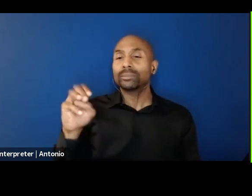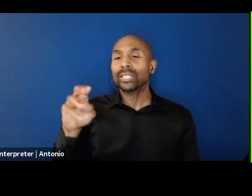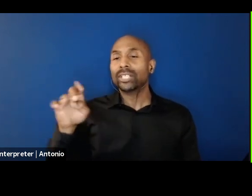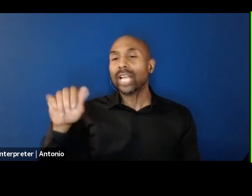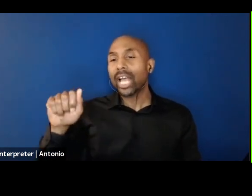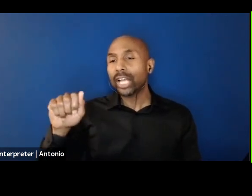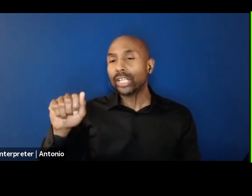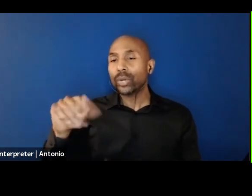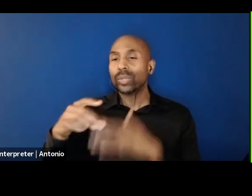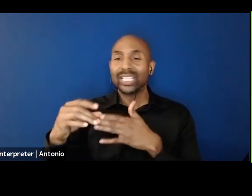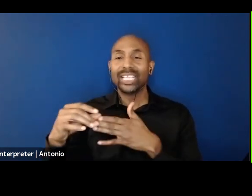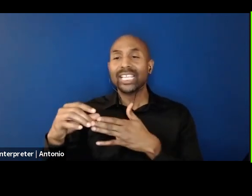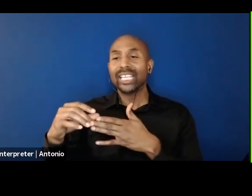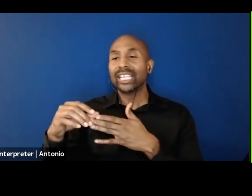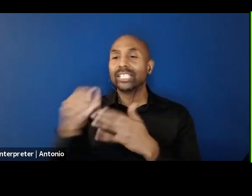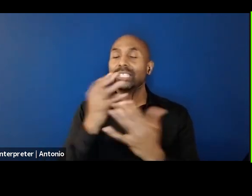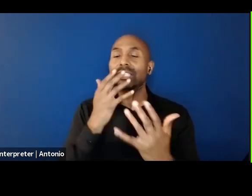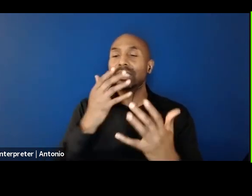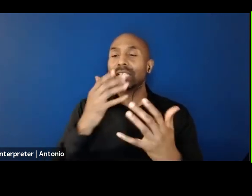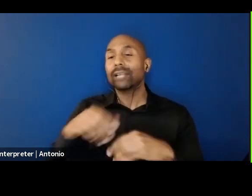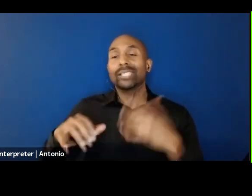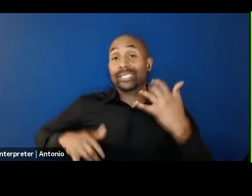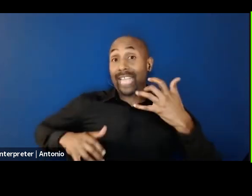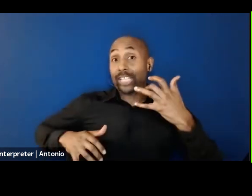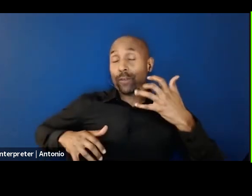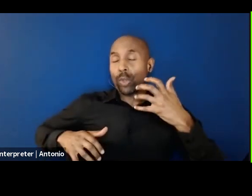plus moral support to yours truly.